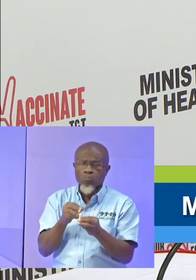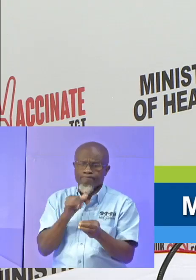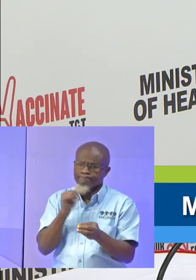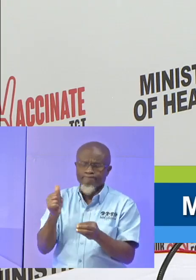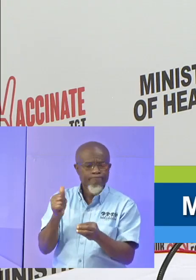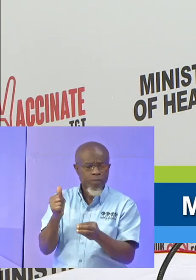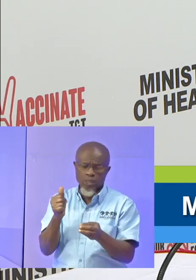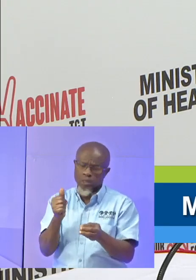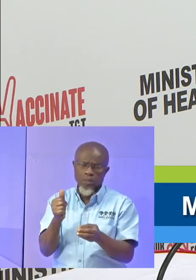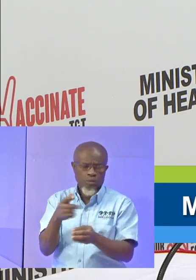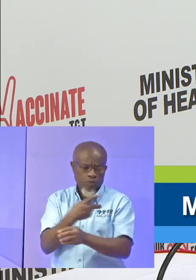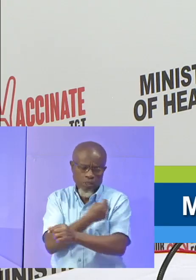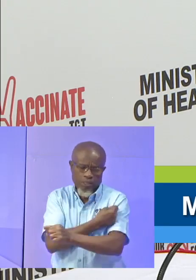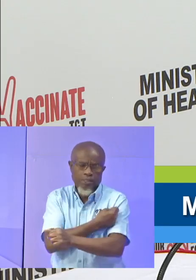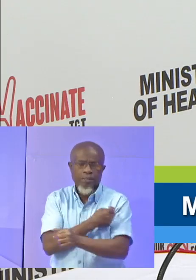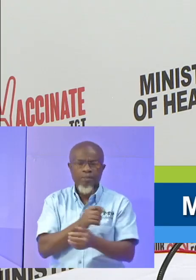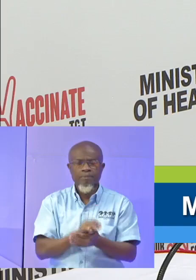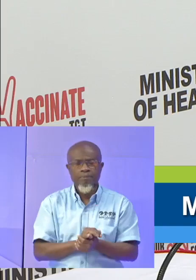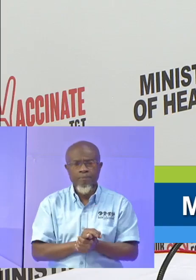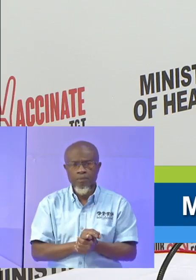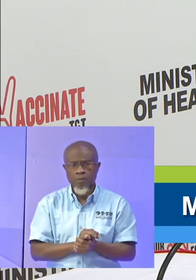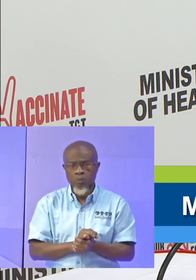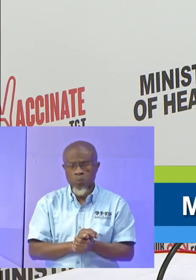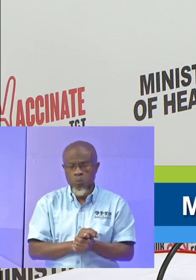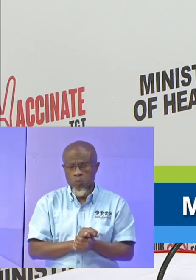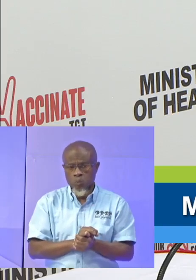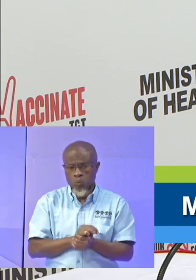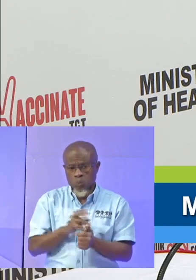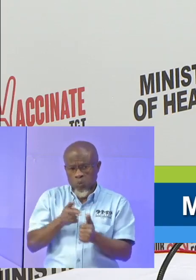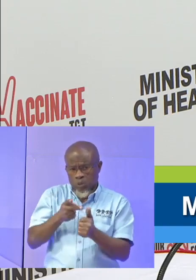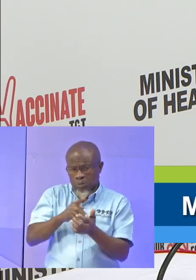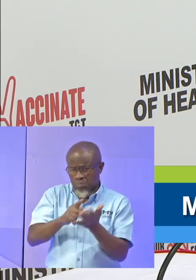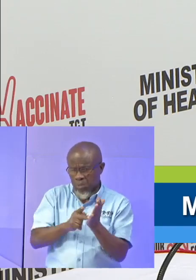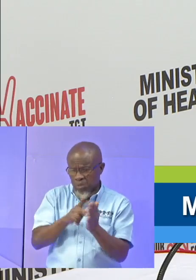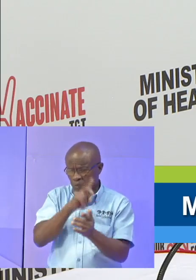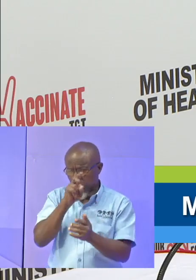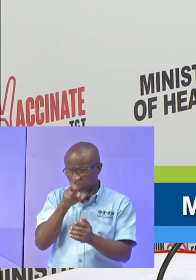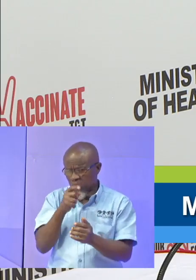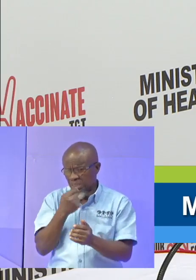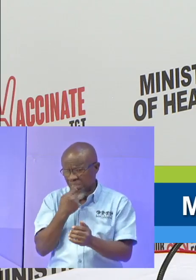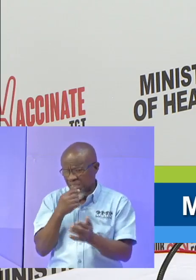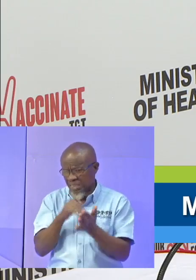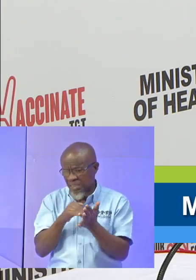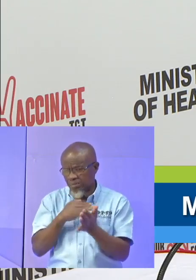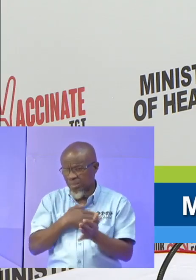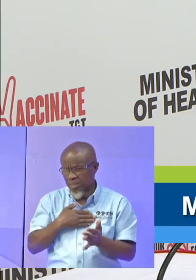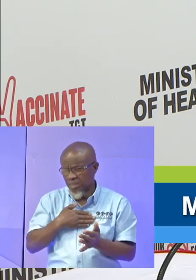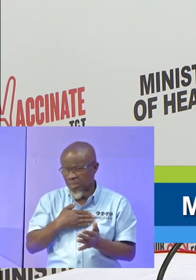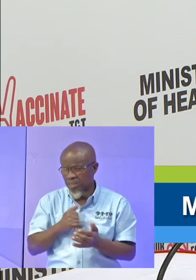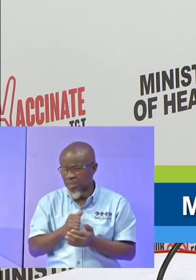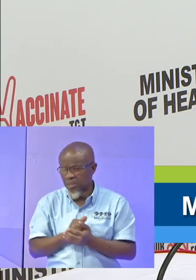country. The second part of your question asks, just say the last part over for me, please. Repeat it.